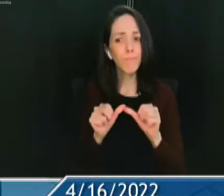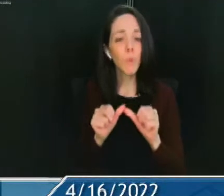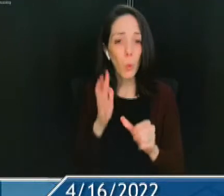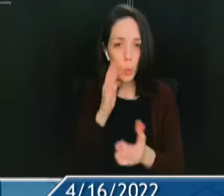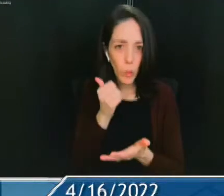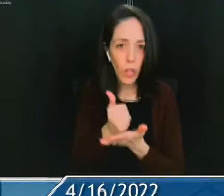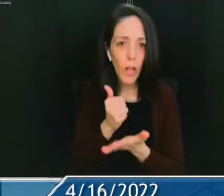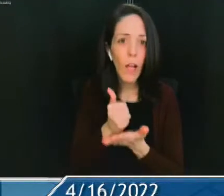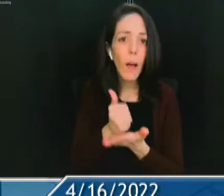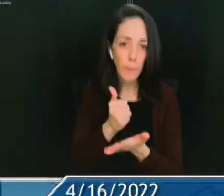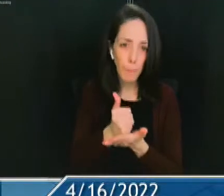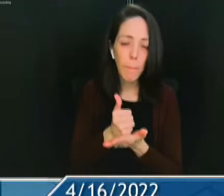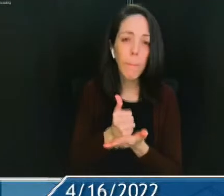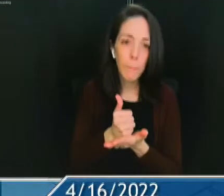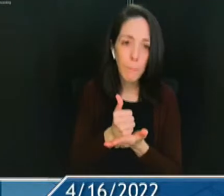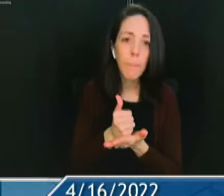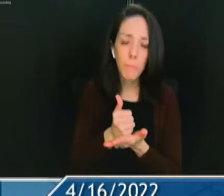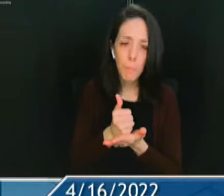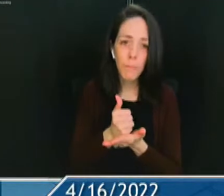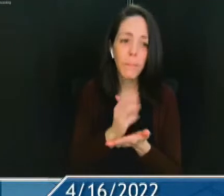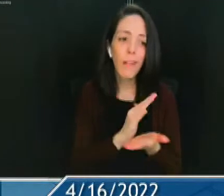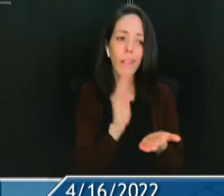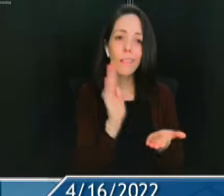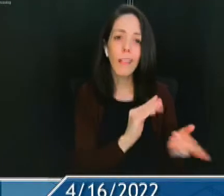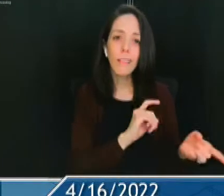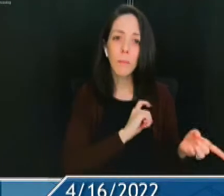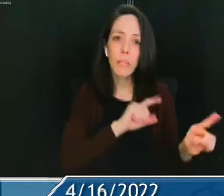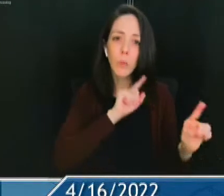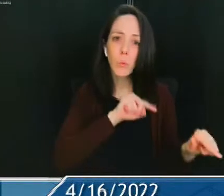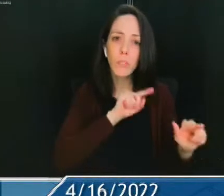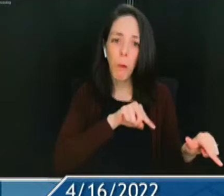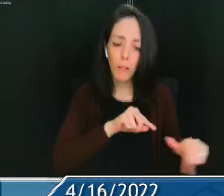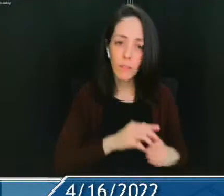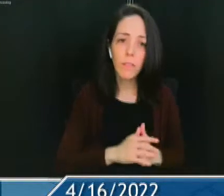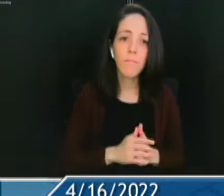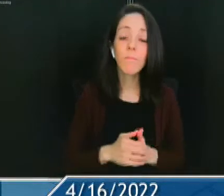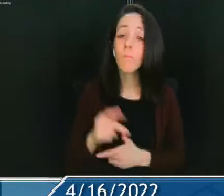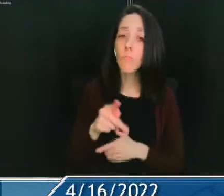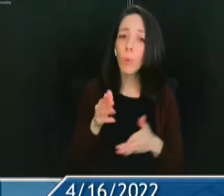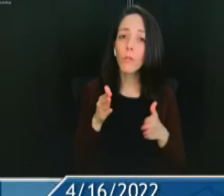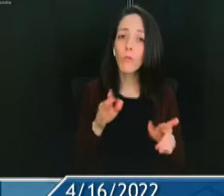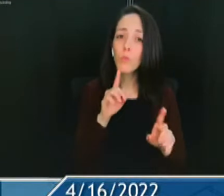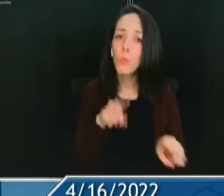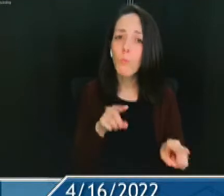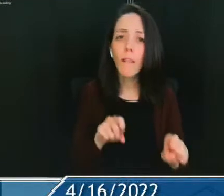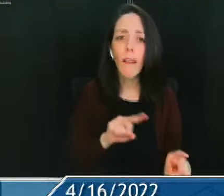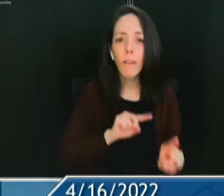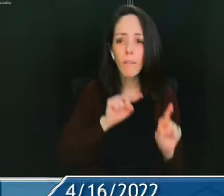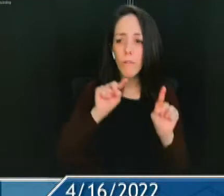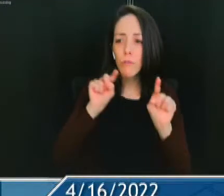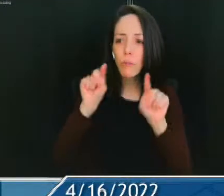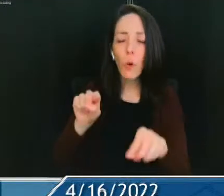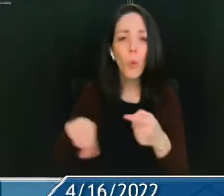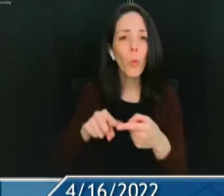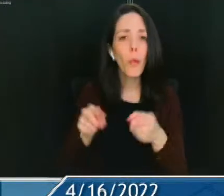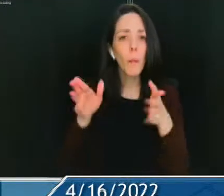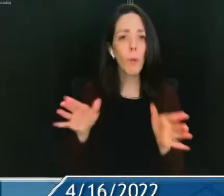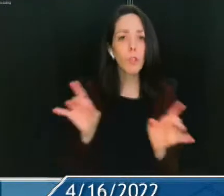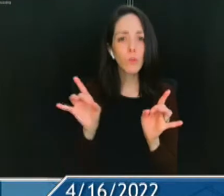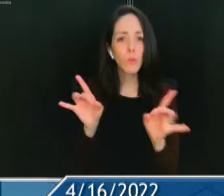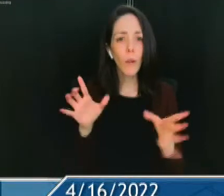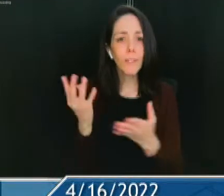3.7% reduction in police response. Portland Street Response can now respond only when a person is in crisis outside